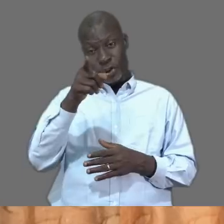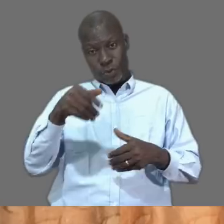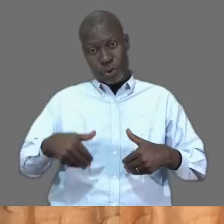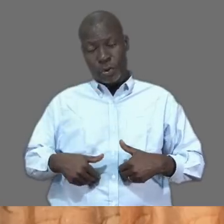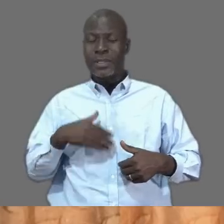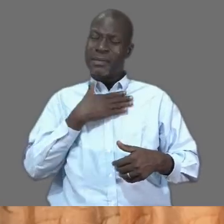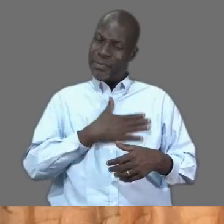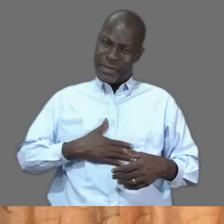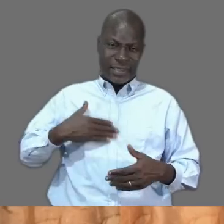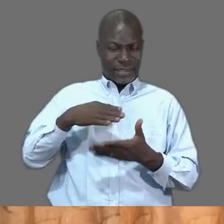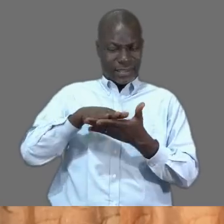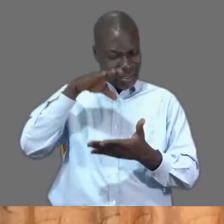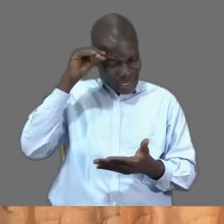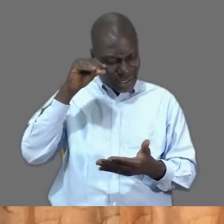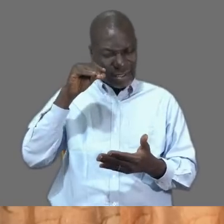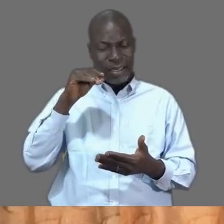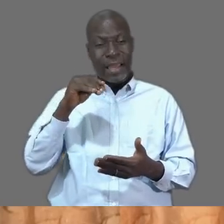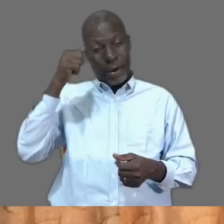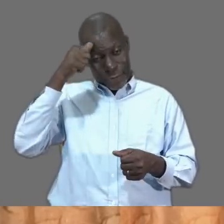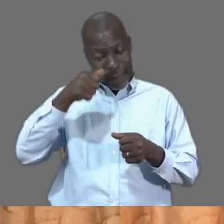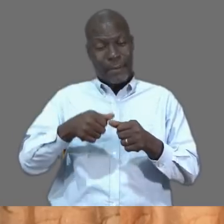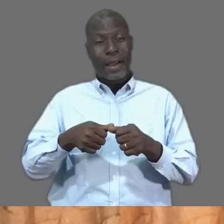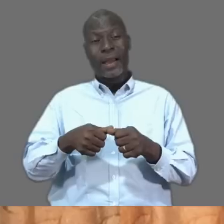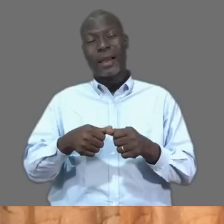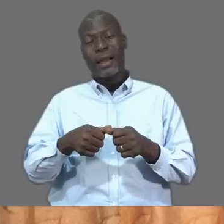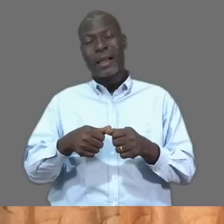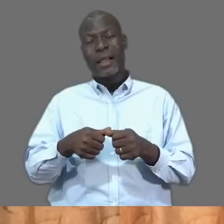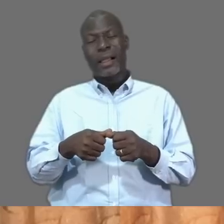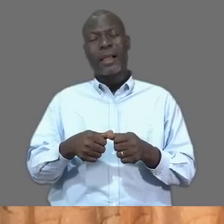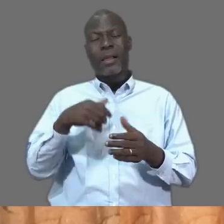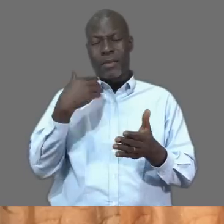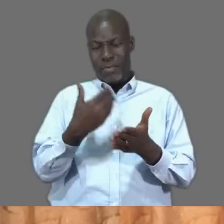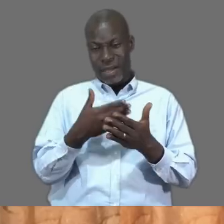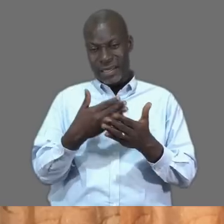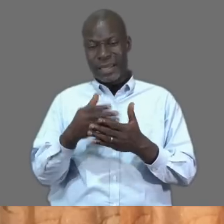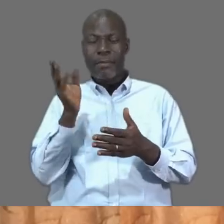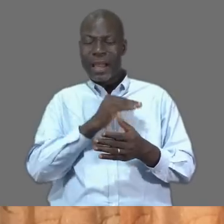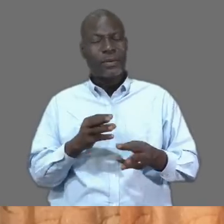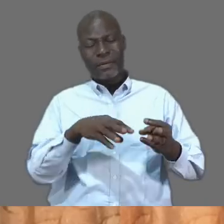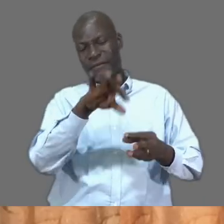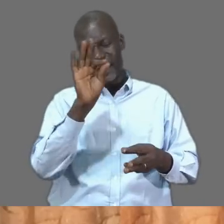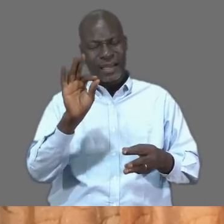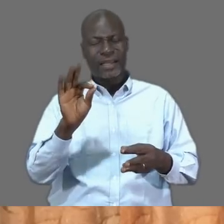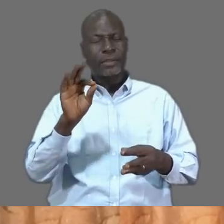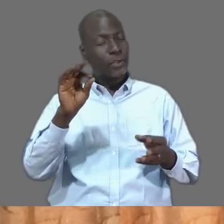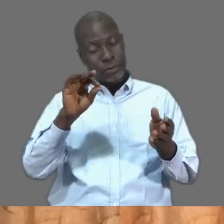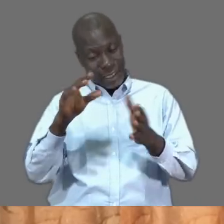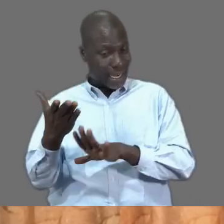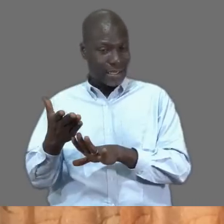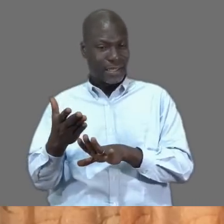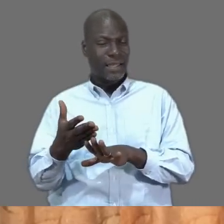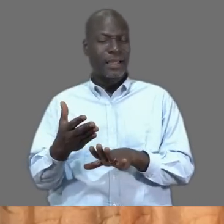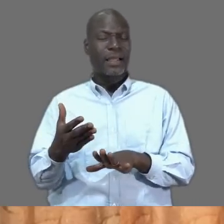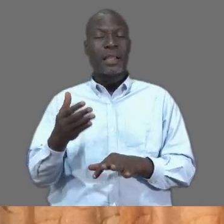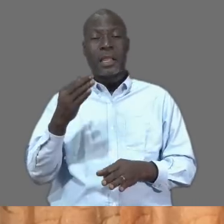mumfa nsua de na monkai se sikani bredo uafa na mpanimfo mpo se se